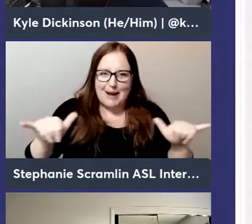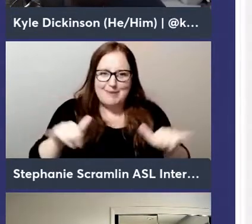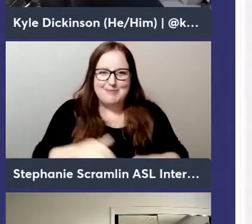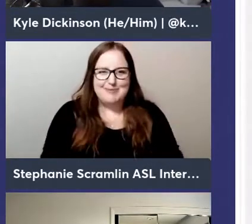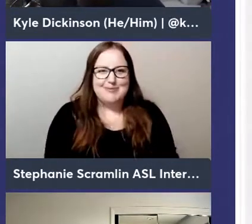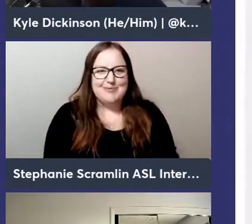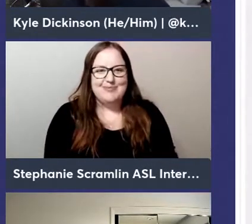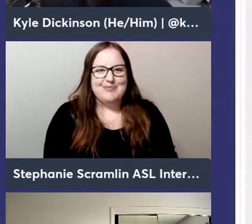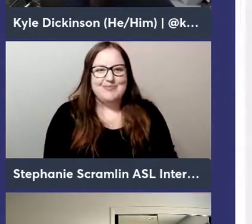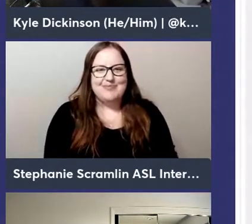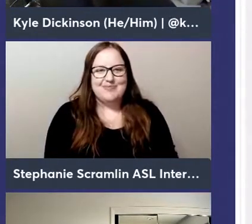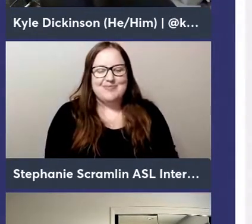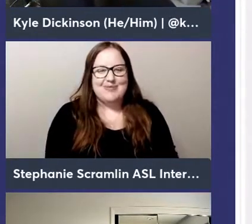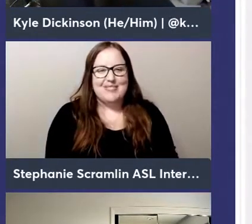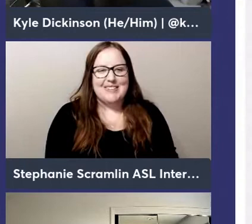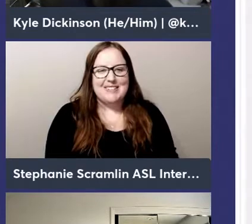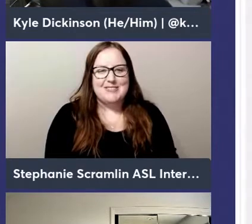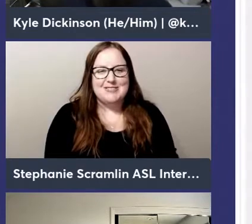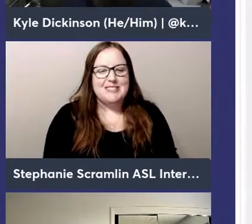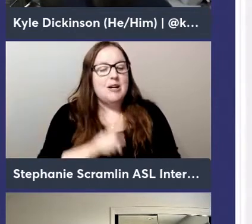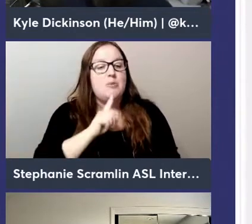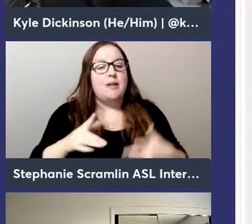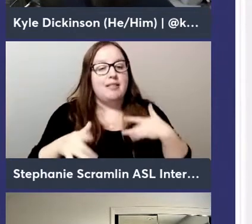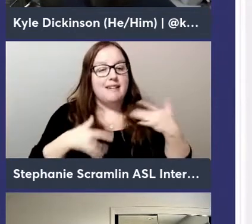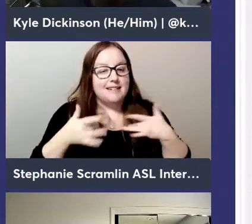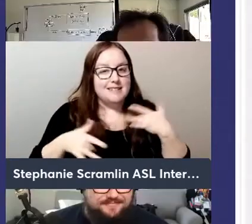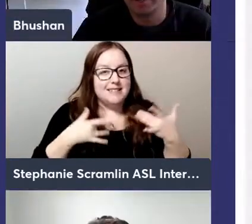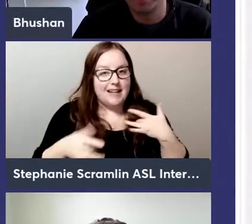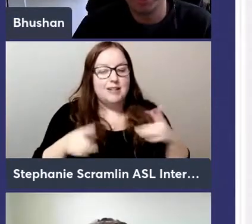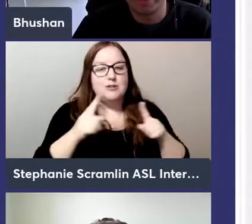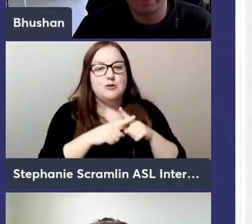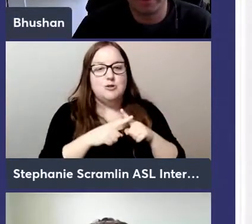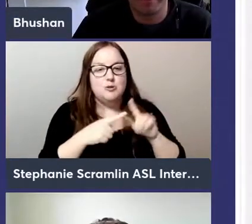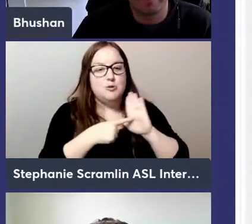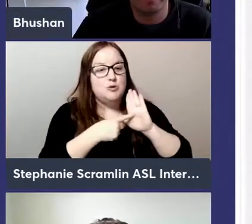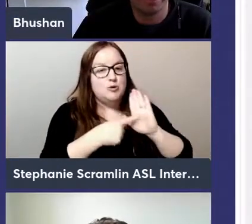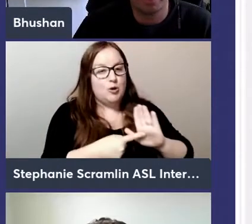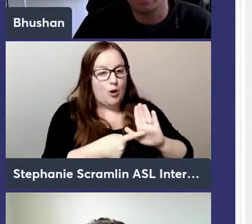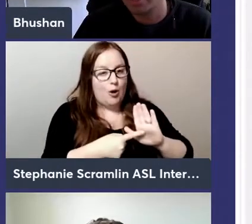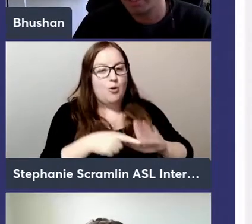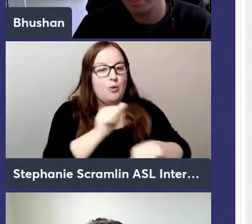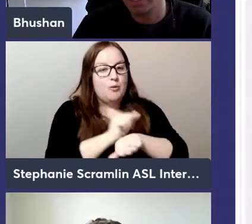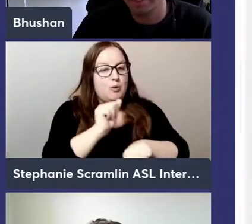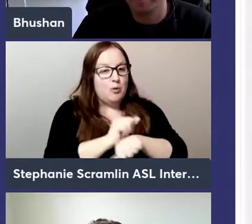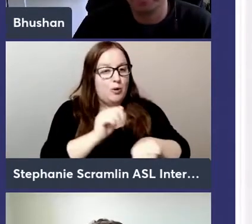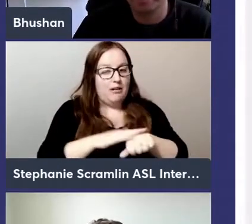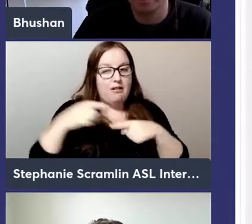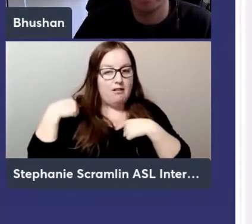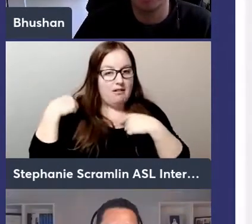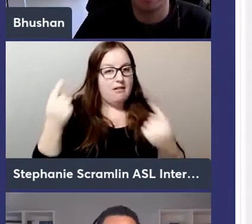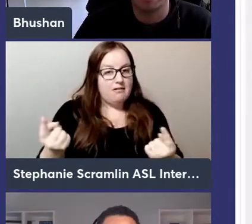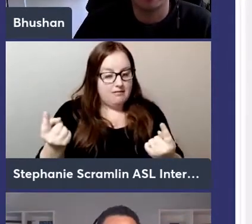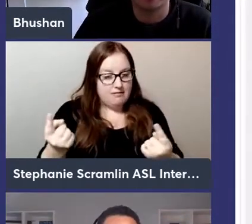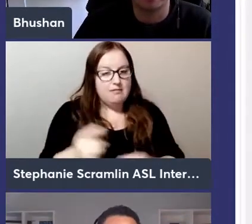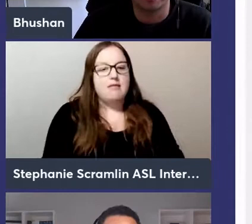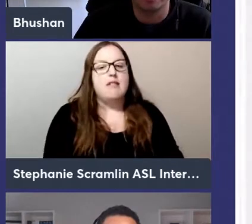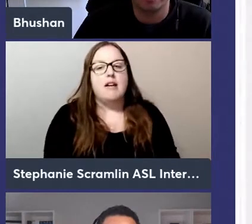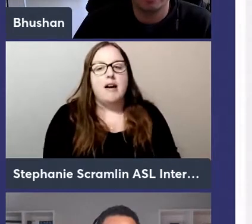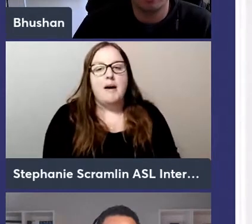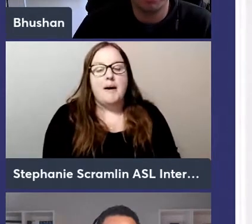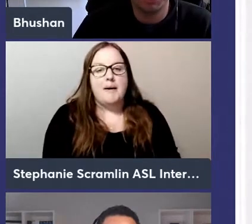Aaron. Awesome. Yeah, I'm super excited to showcase what we've been working on.